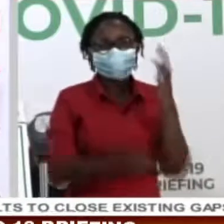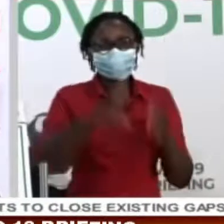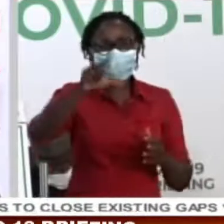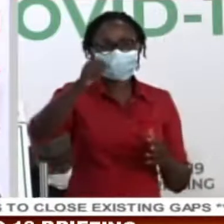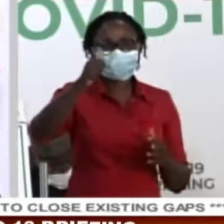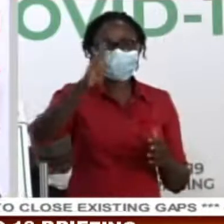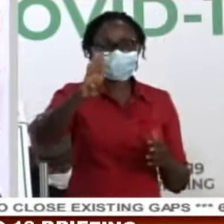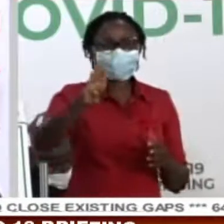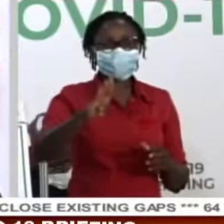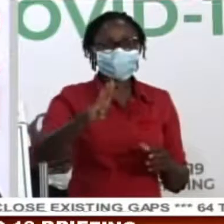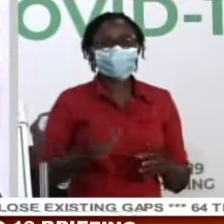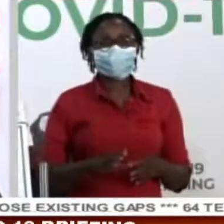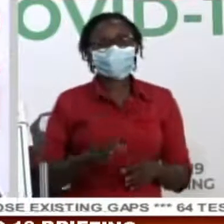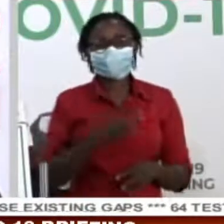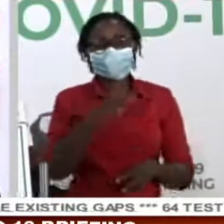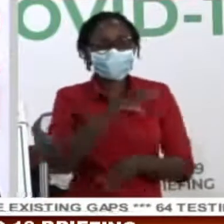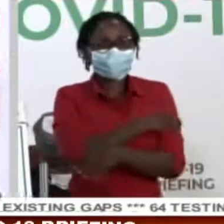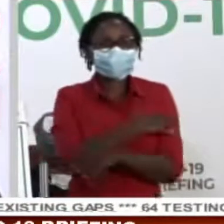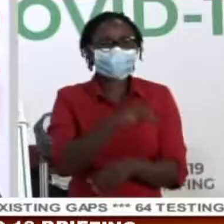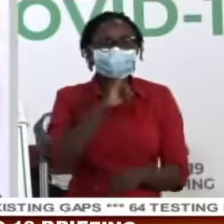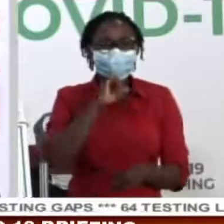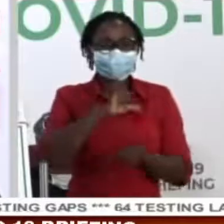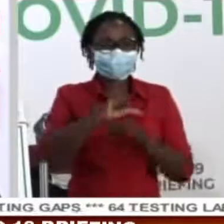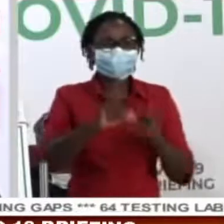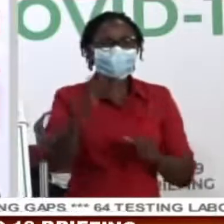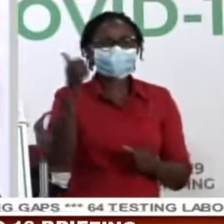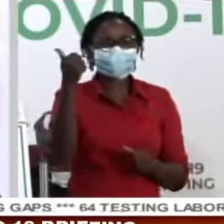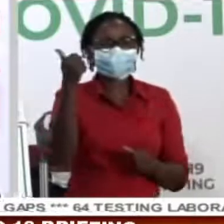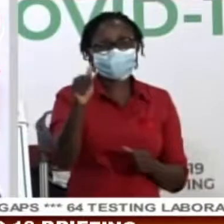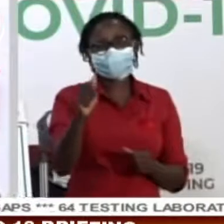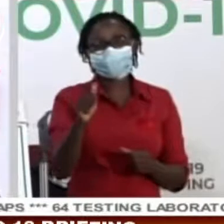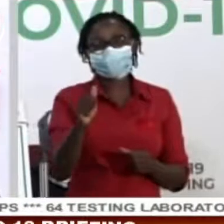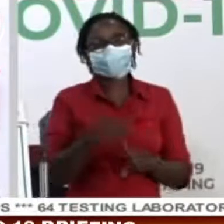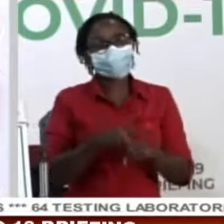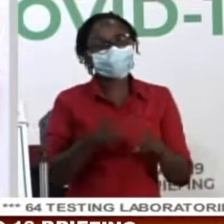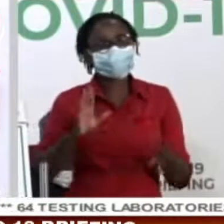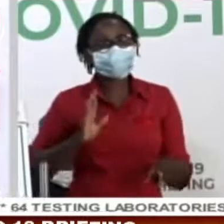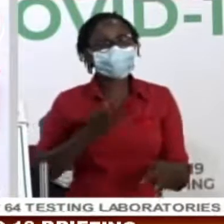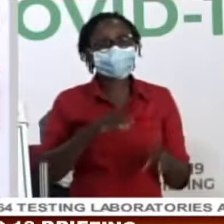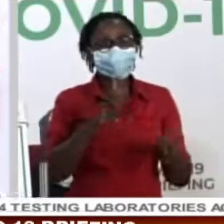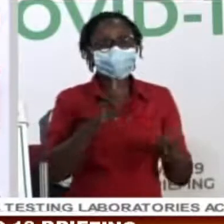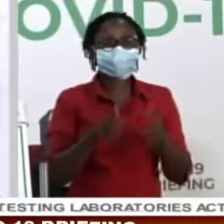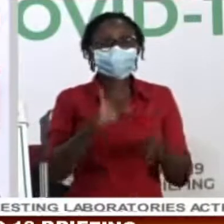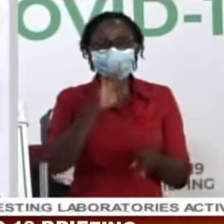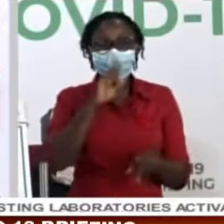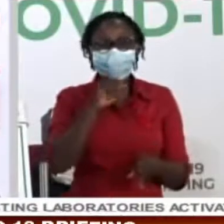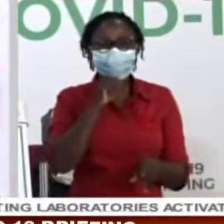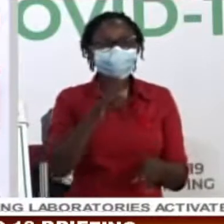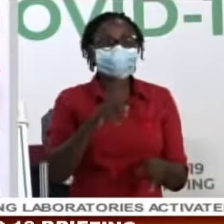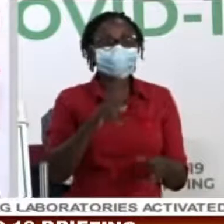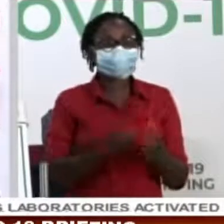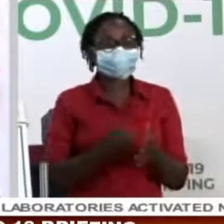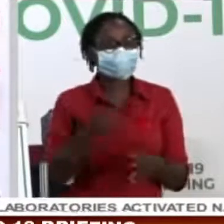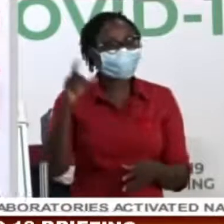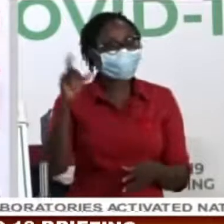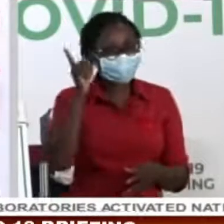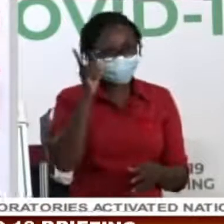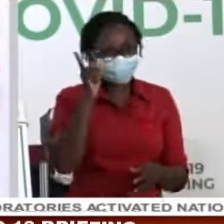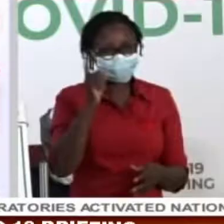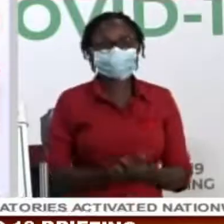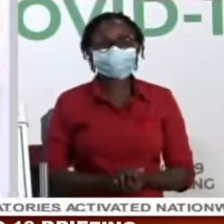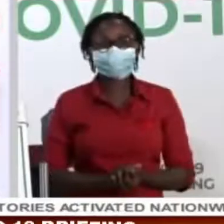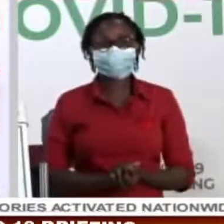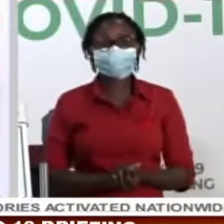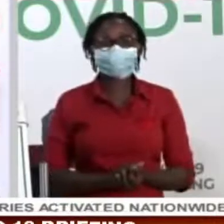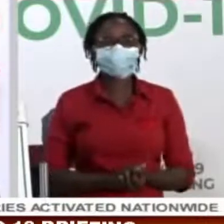country, our capacity for testing is about 10,000 a day. But people are just not coming forward. There may be a